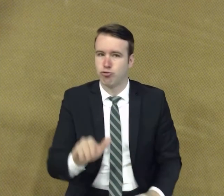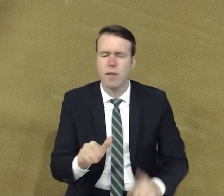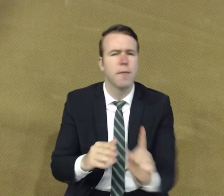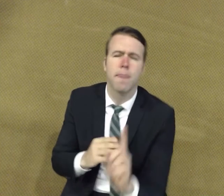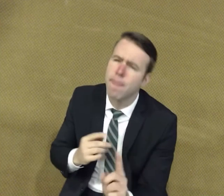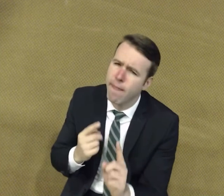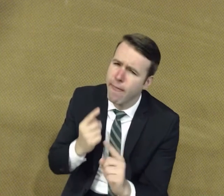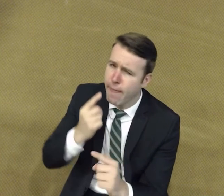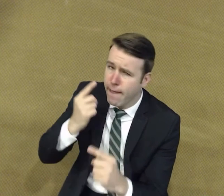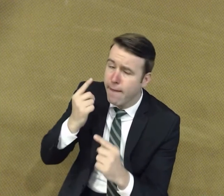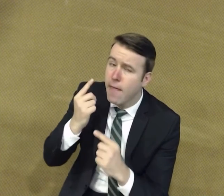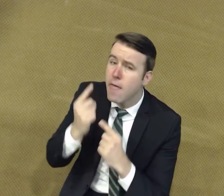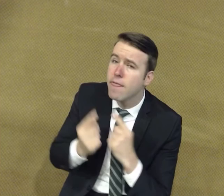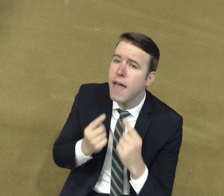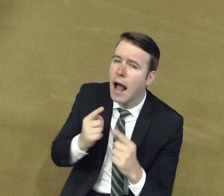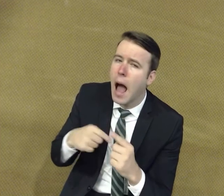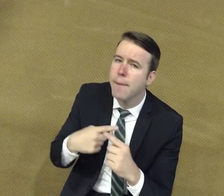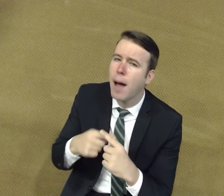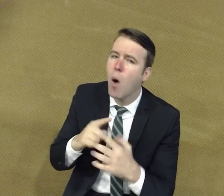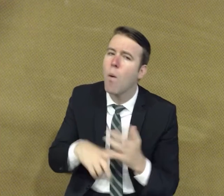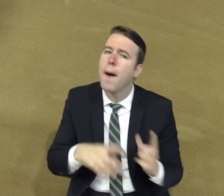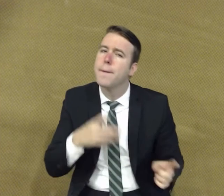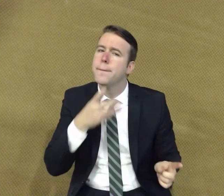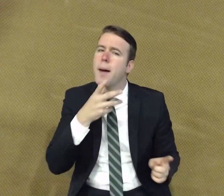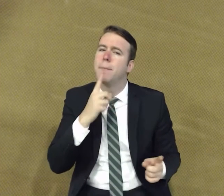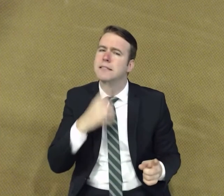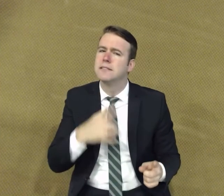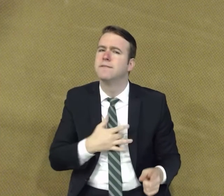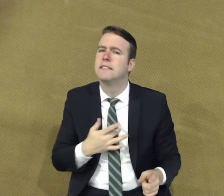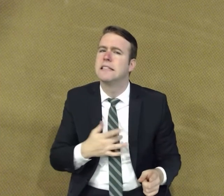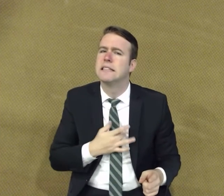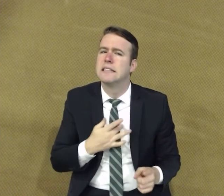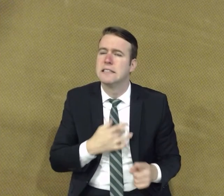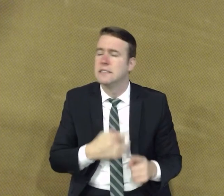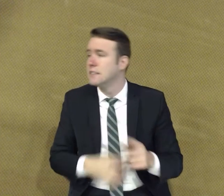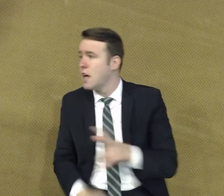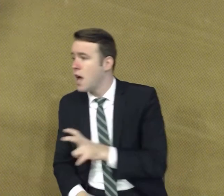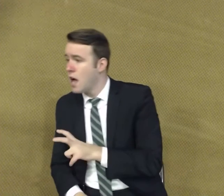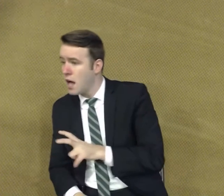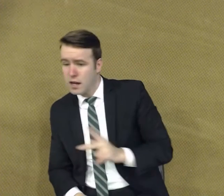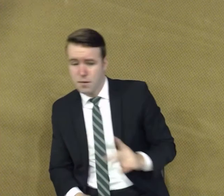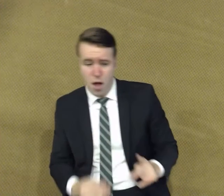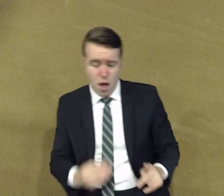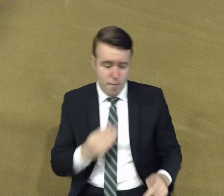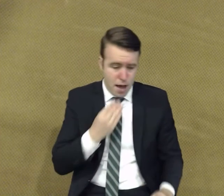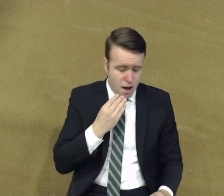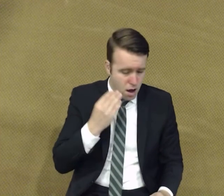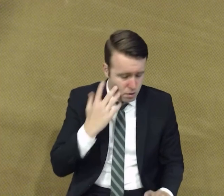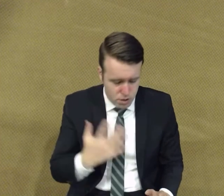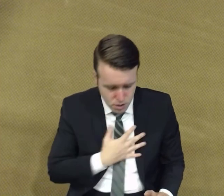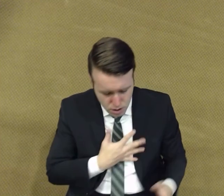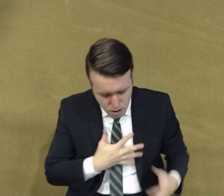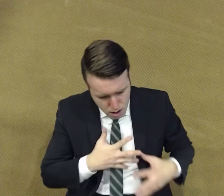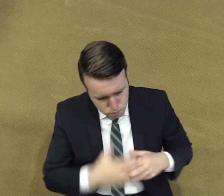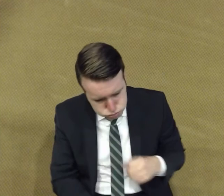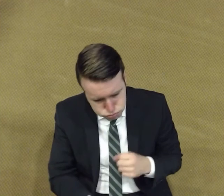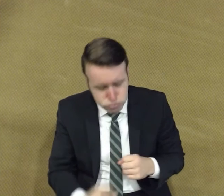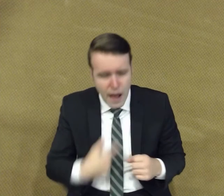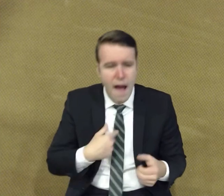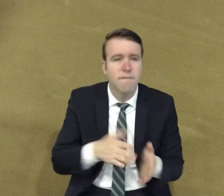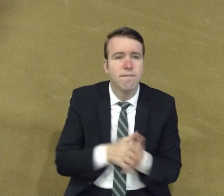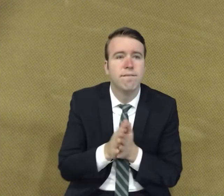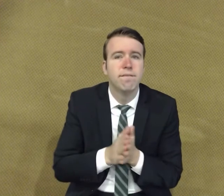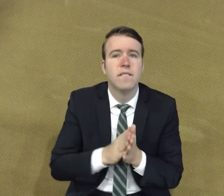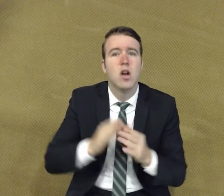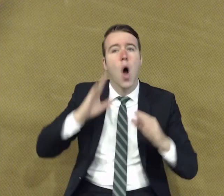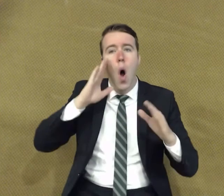Think about what this mother is feeling as she goes back home, having ambitions and dreams and hopes